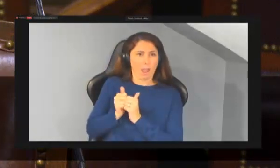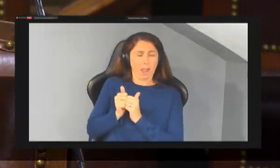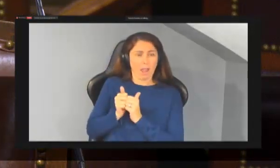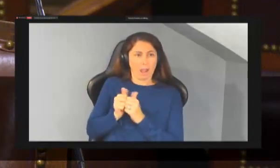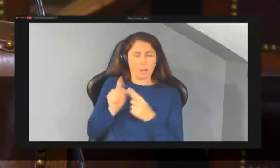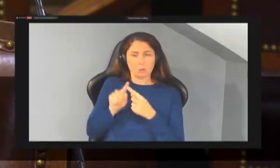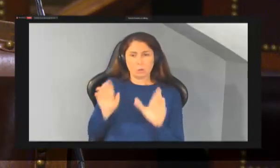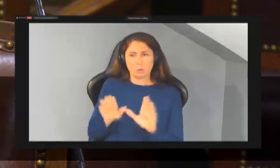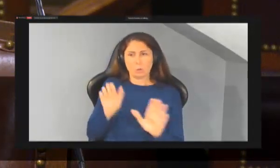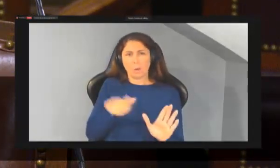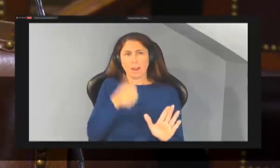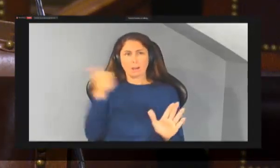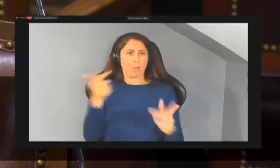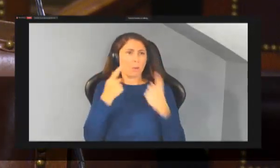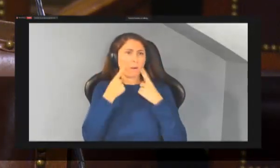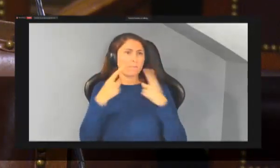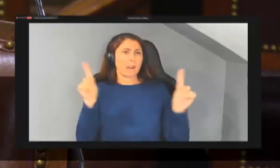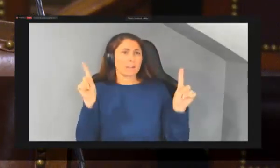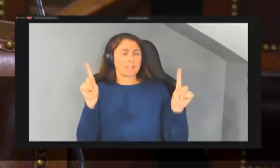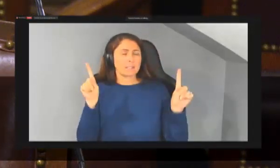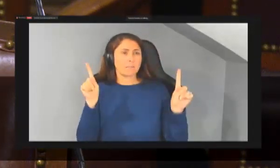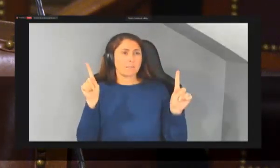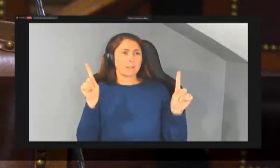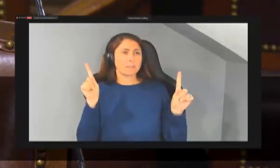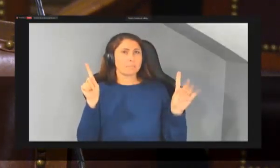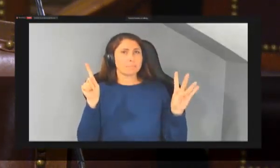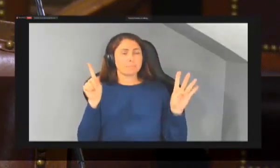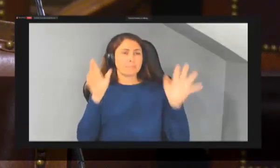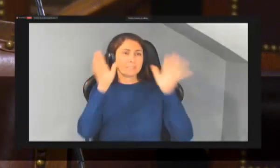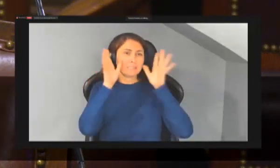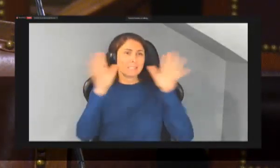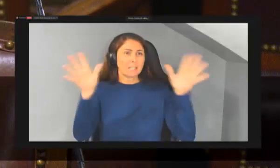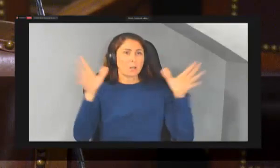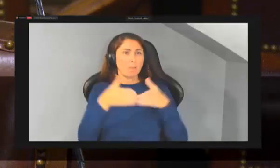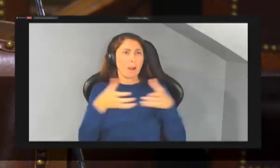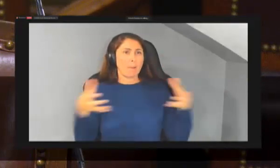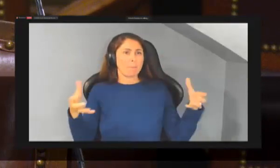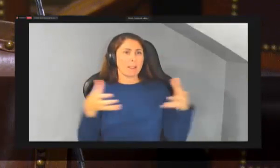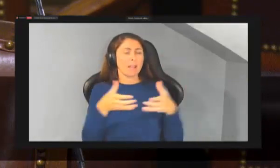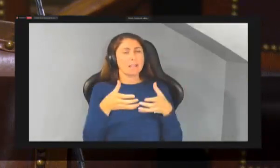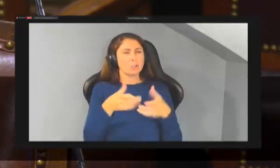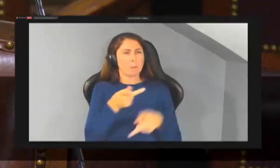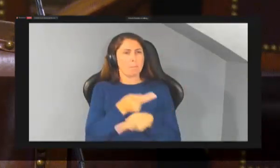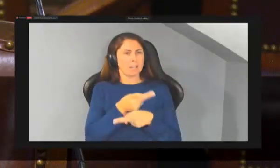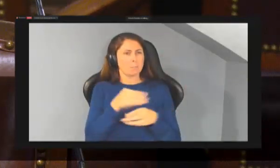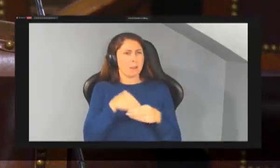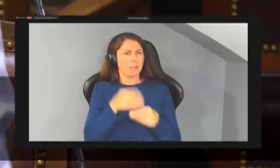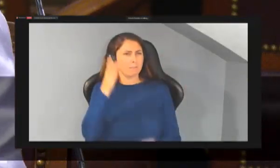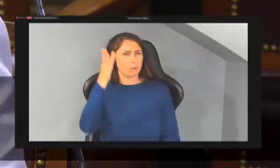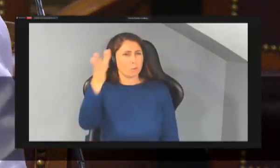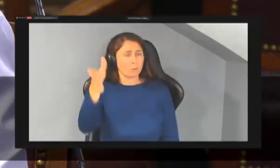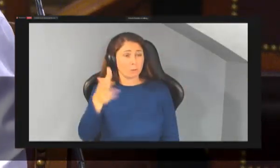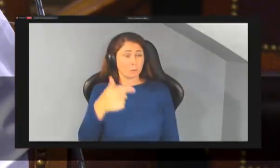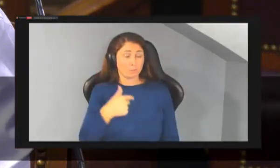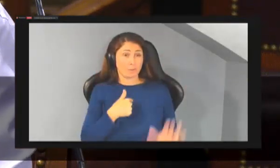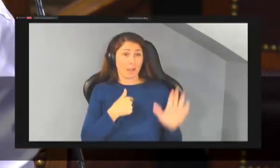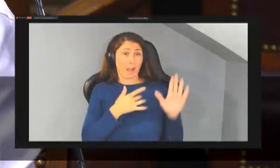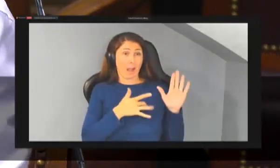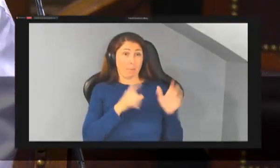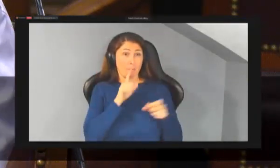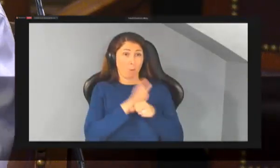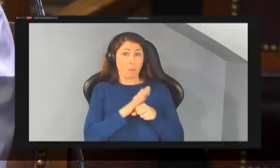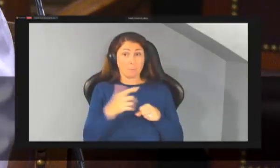other effective deer population management in the future. So I promise we will get